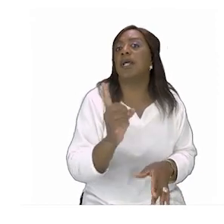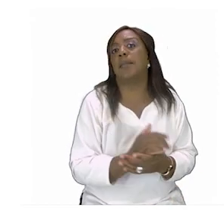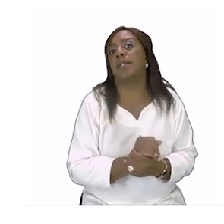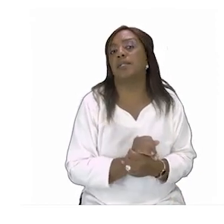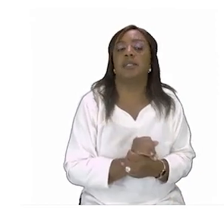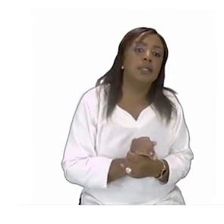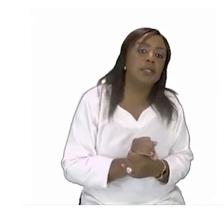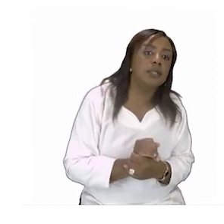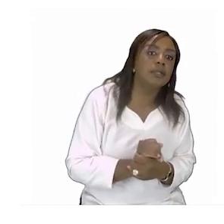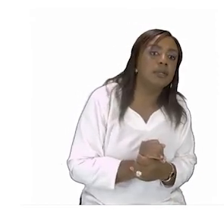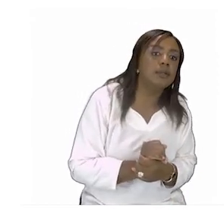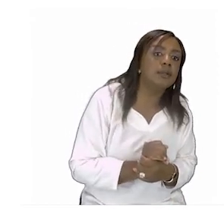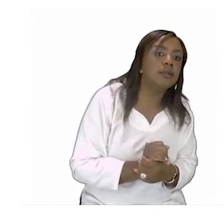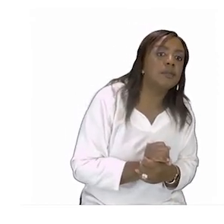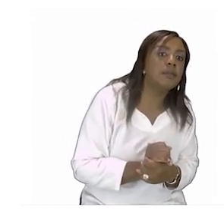as well.